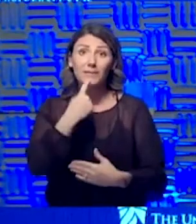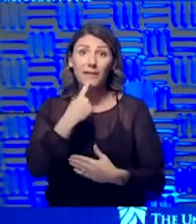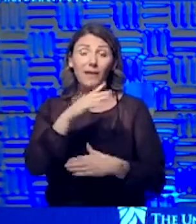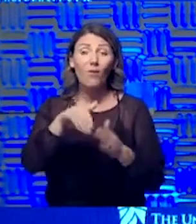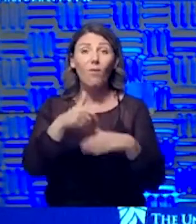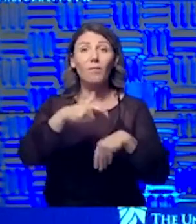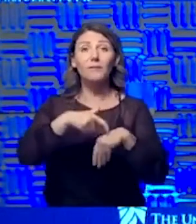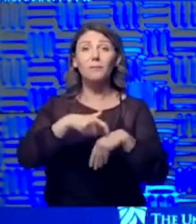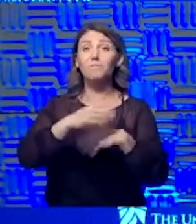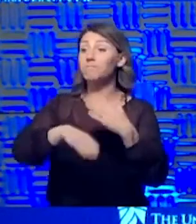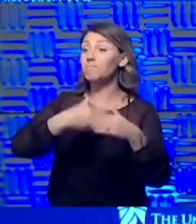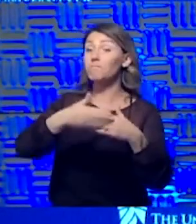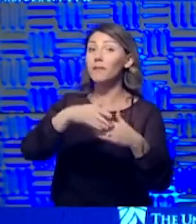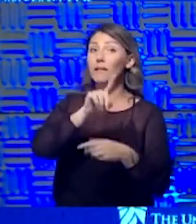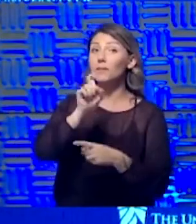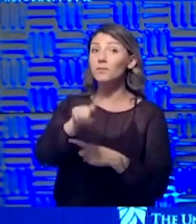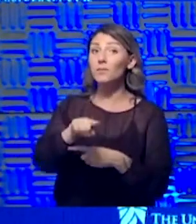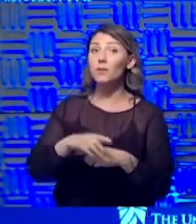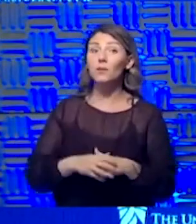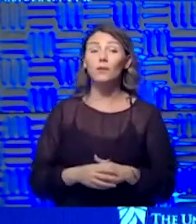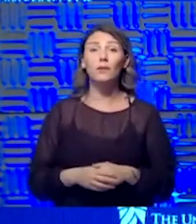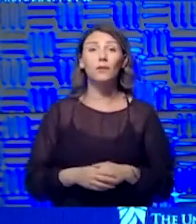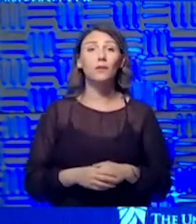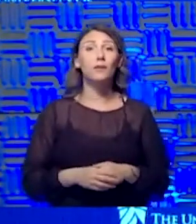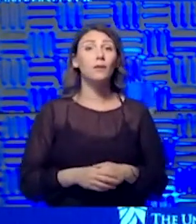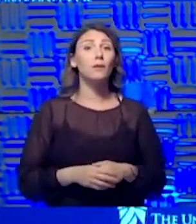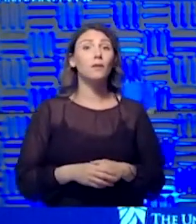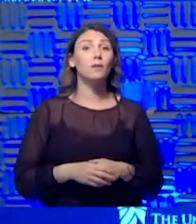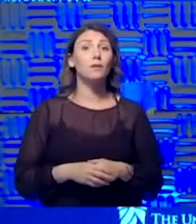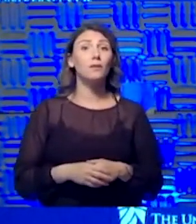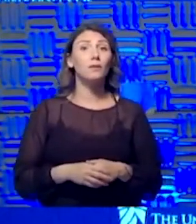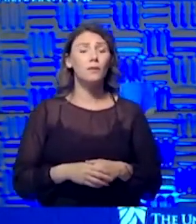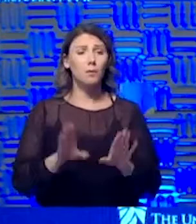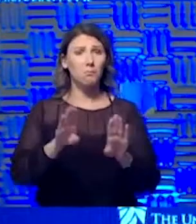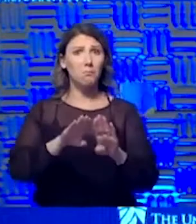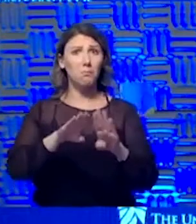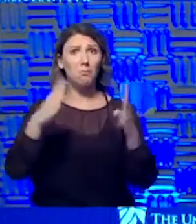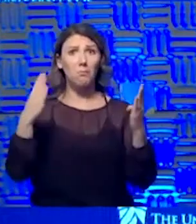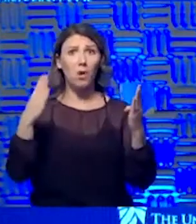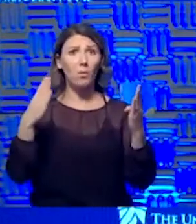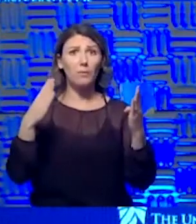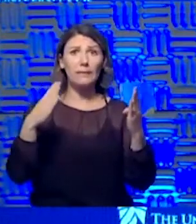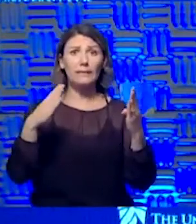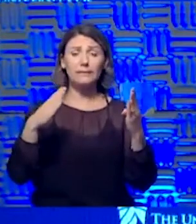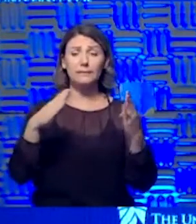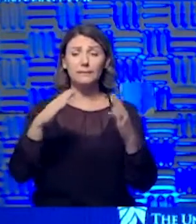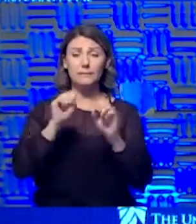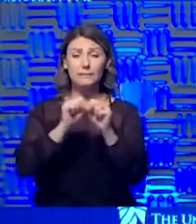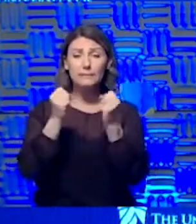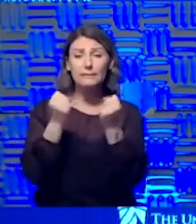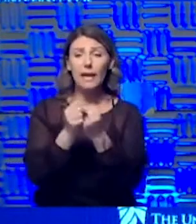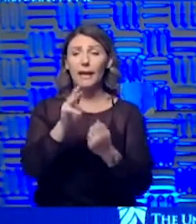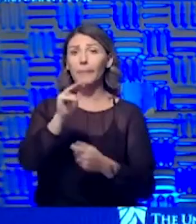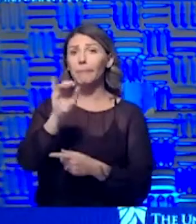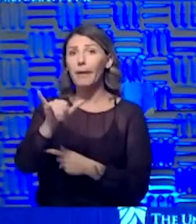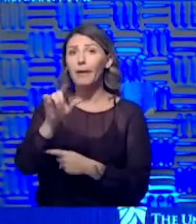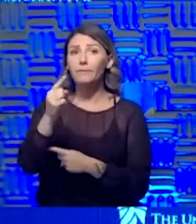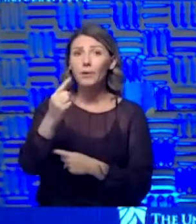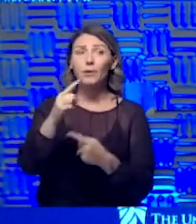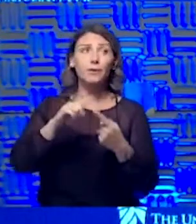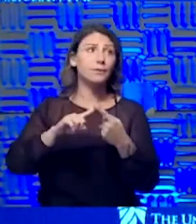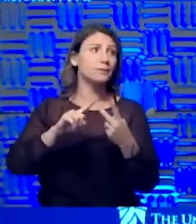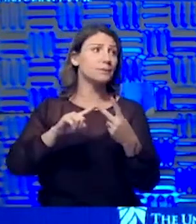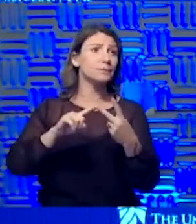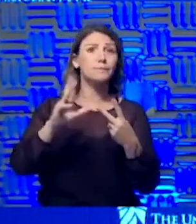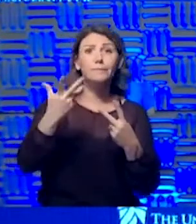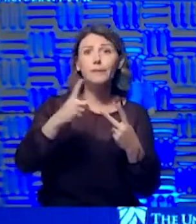Next question. Need to reopen society May 1st, May 3rd, or May 15th, or is all of this just because, well, it's going to